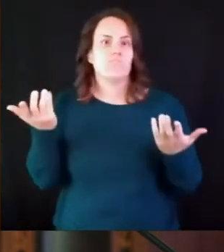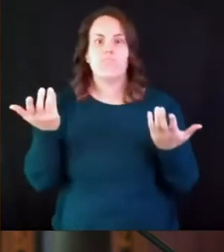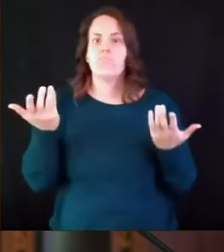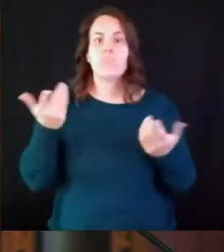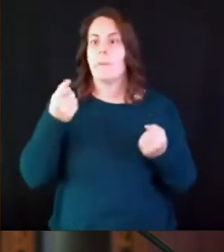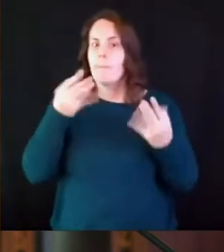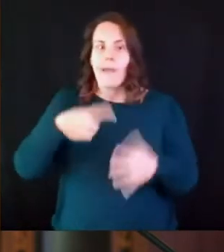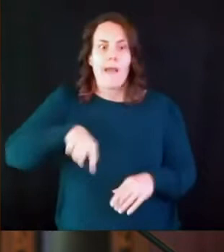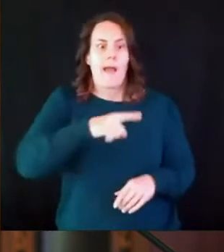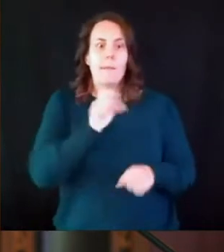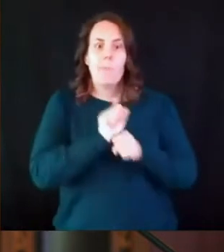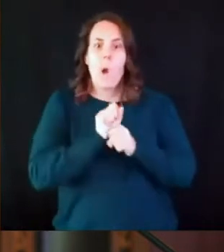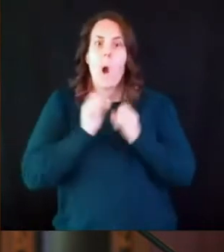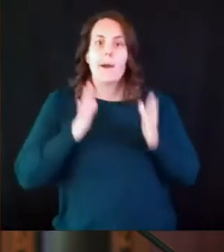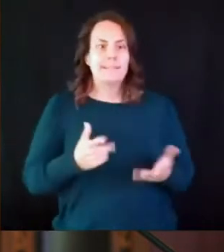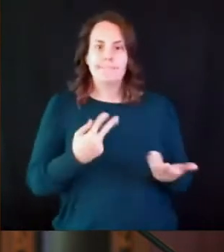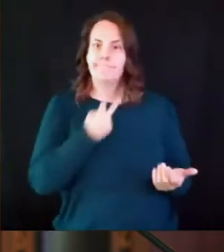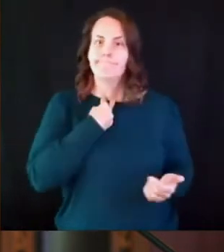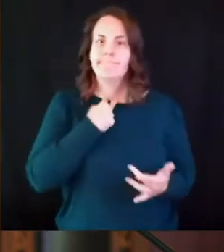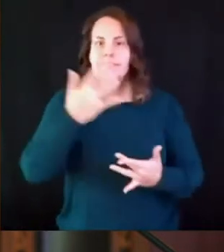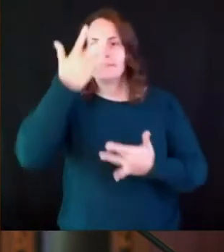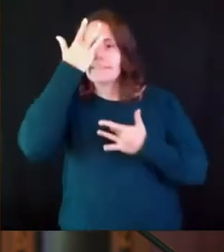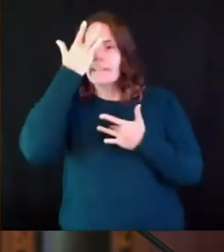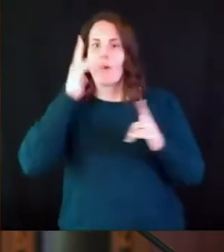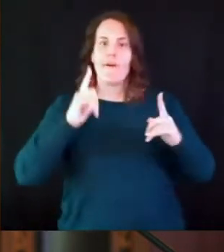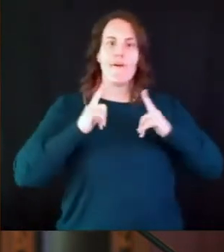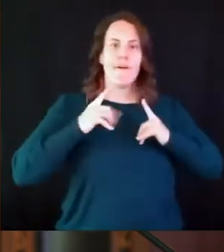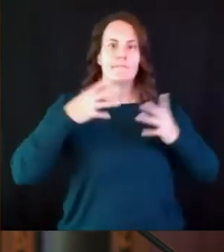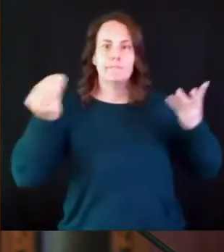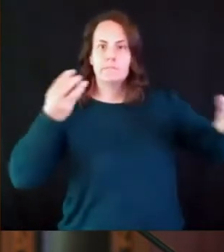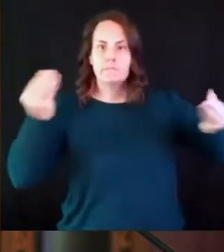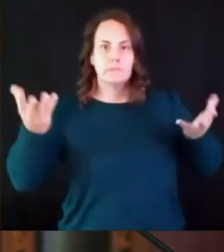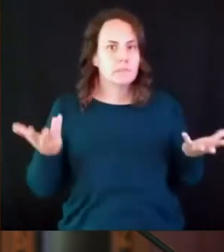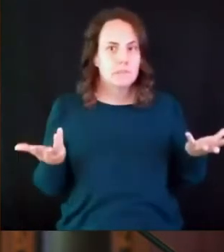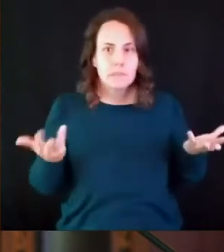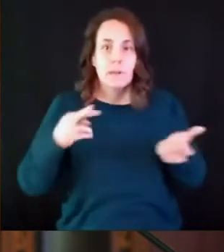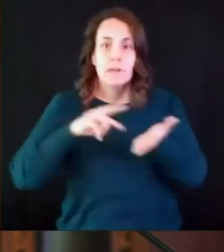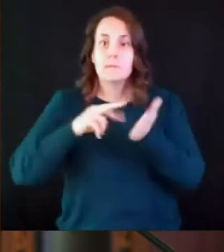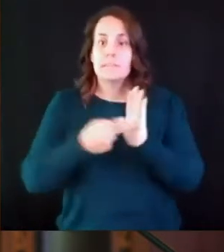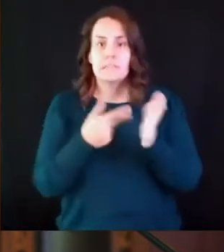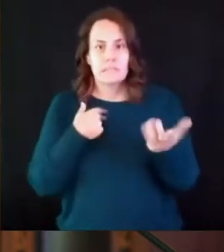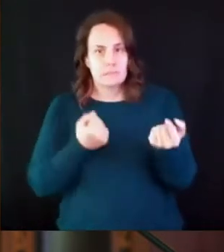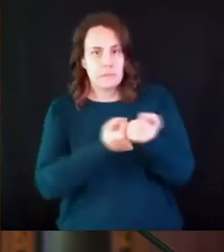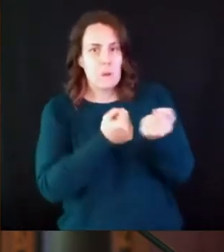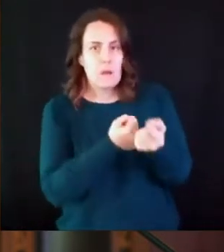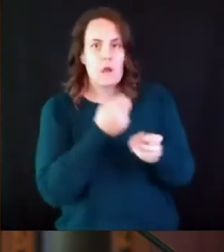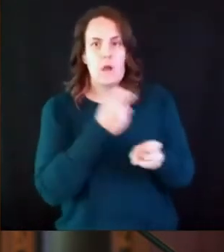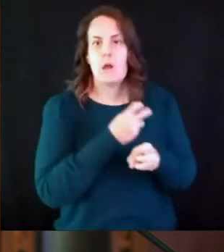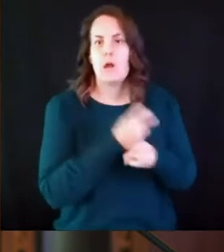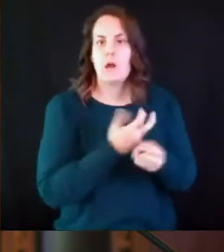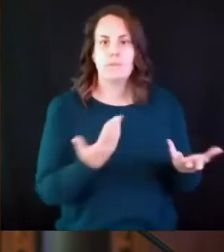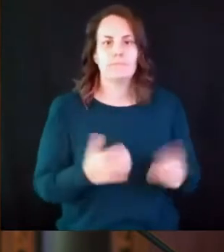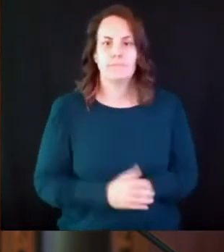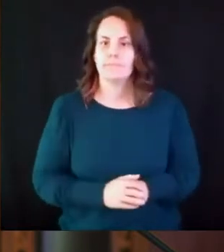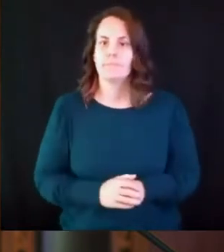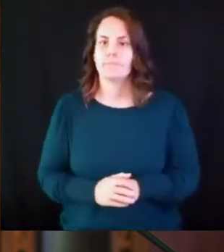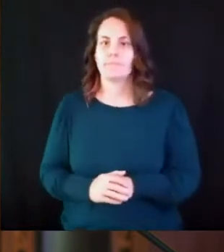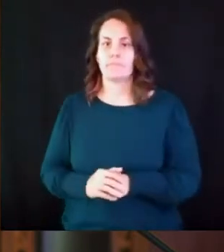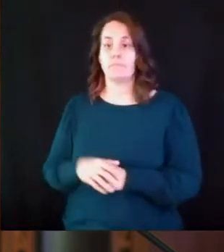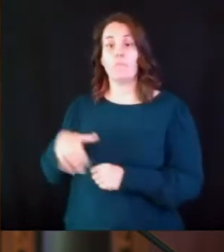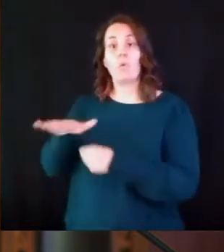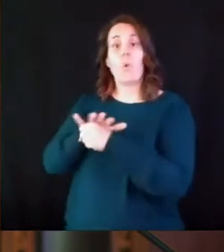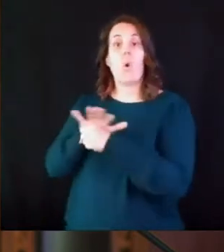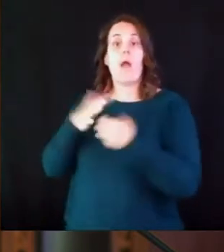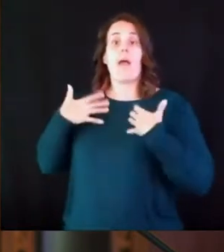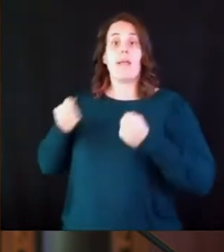tribal health departments are not able to keep up with contact tracing. We are supplementing their efforts at the state level, and we have just